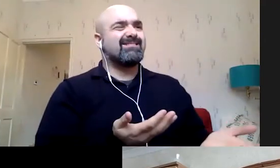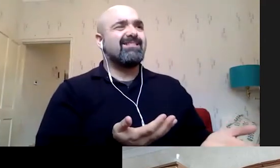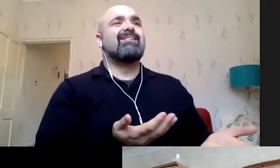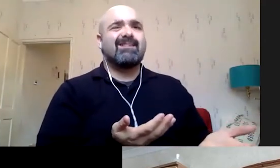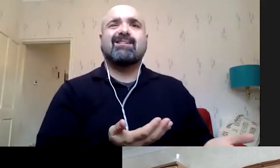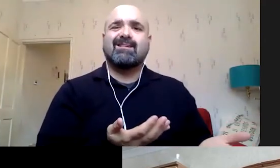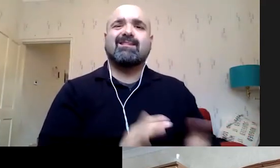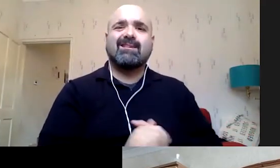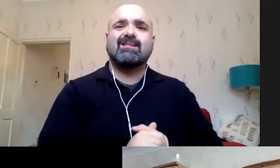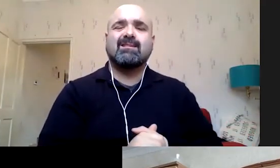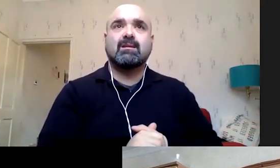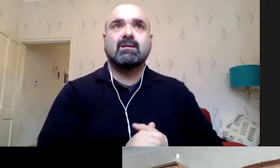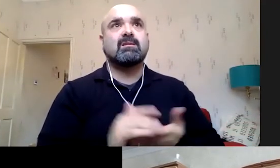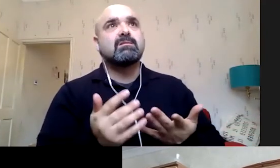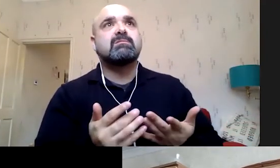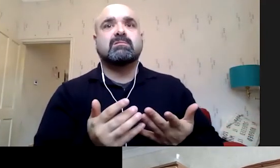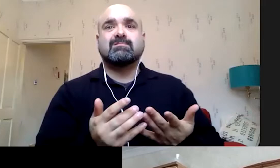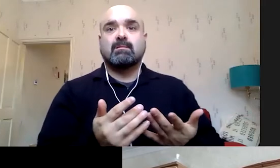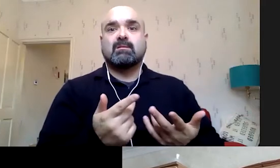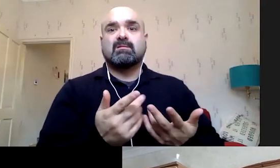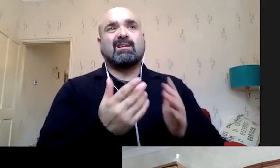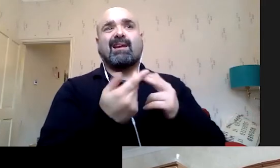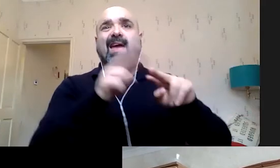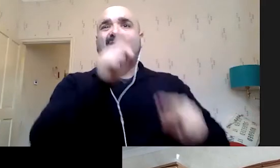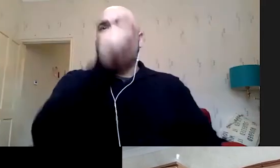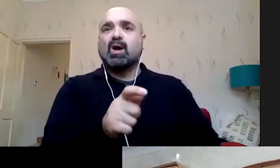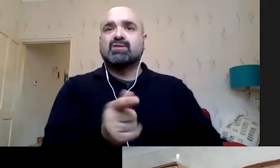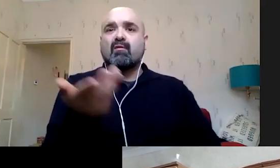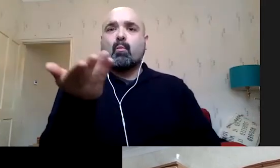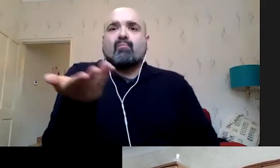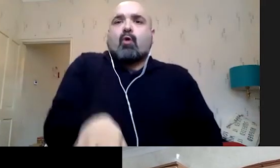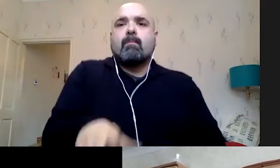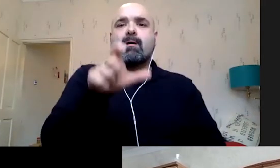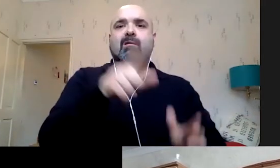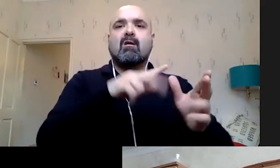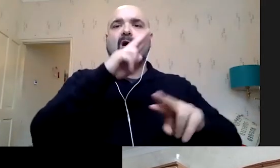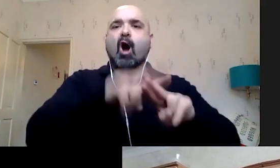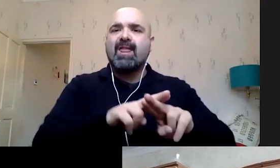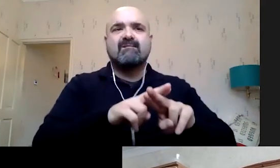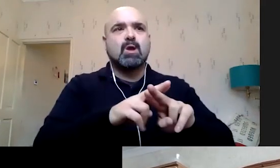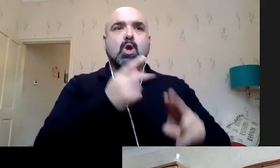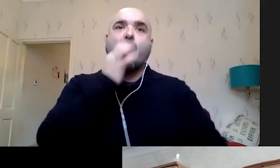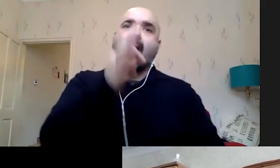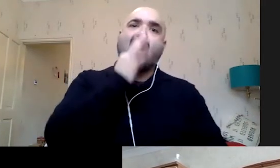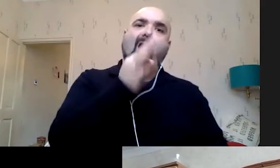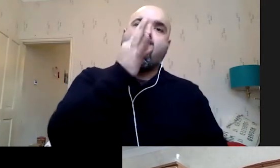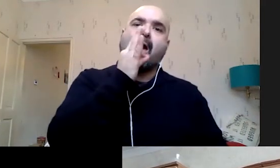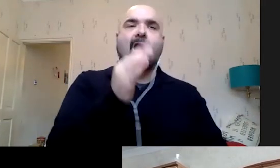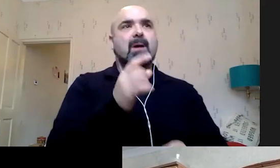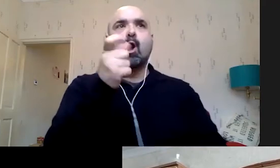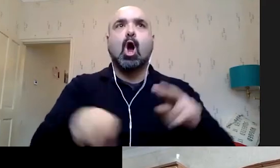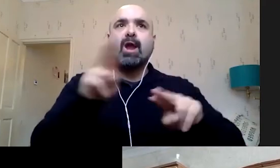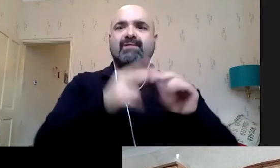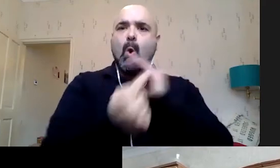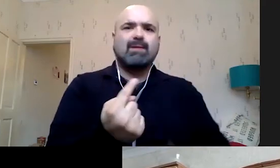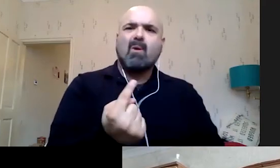Cardiff, you wouldn't always speak to them about Cardiff. You know, you'd still speak to them about the rest of the world. Yeah, and I agree. I think